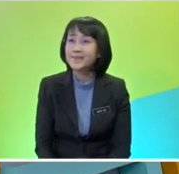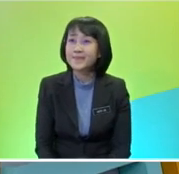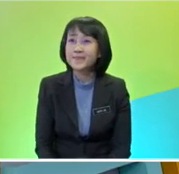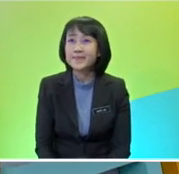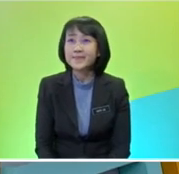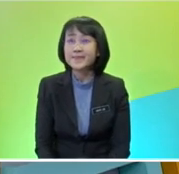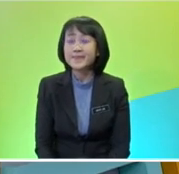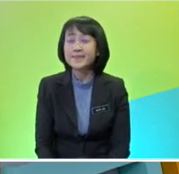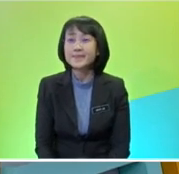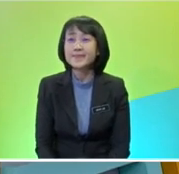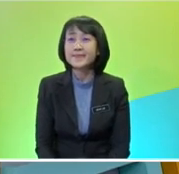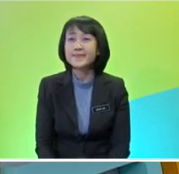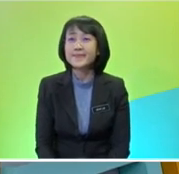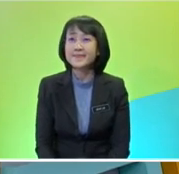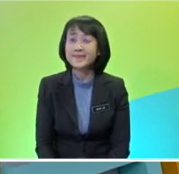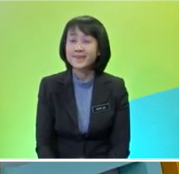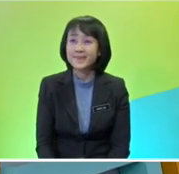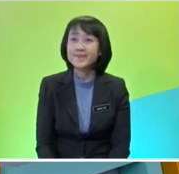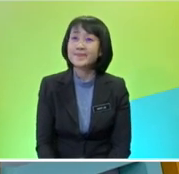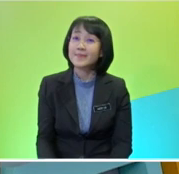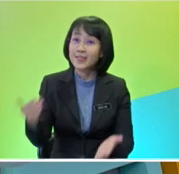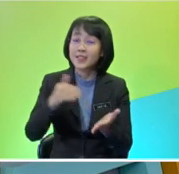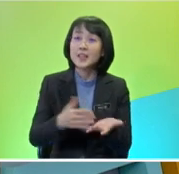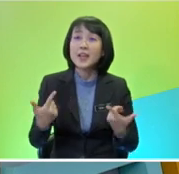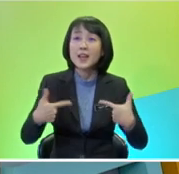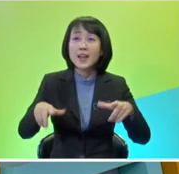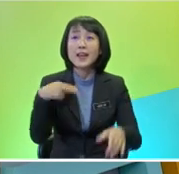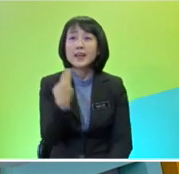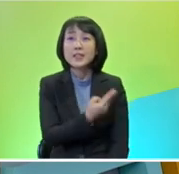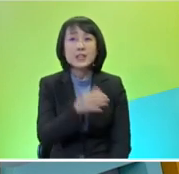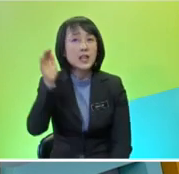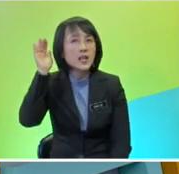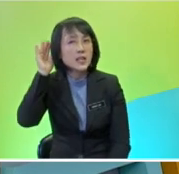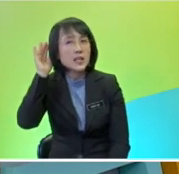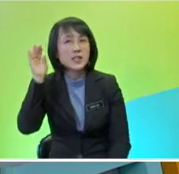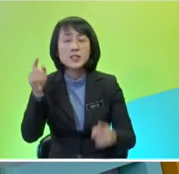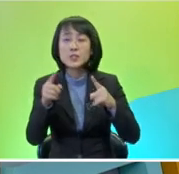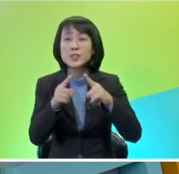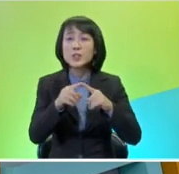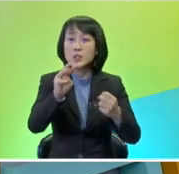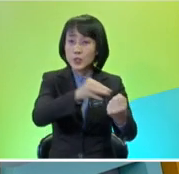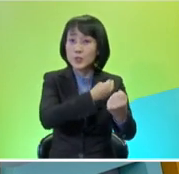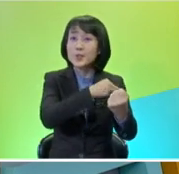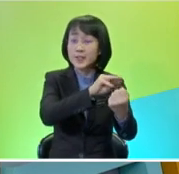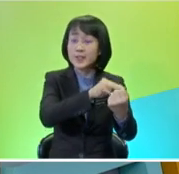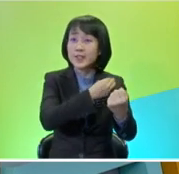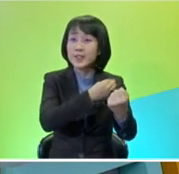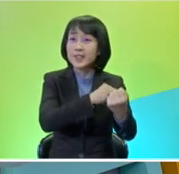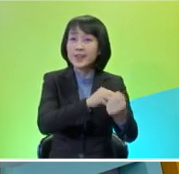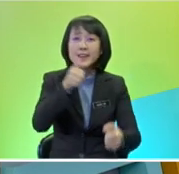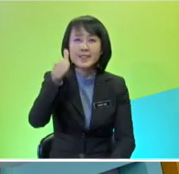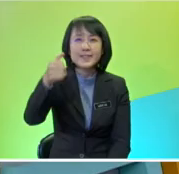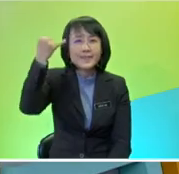Music. Good idea. One more time. Let's listen to music.